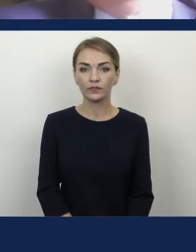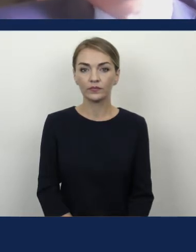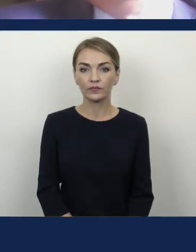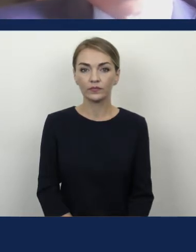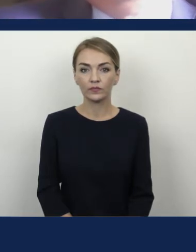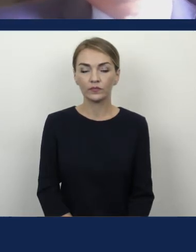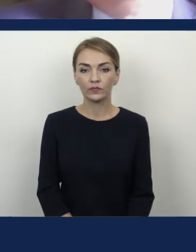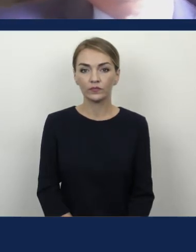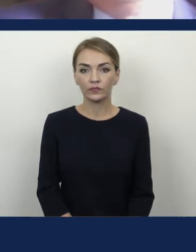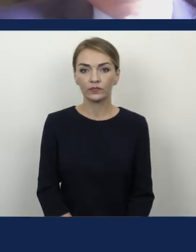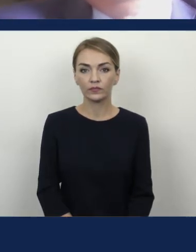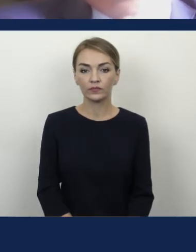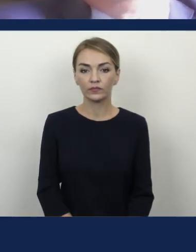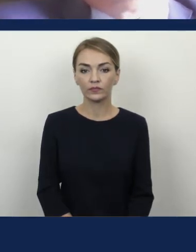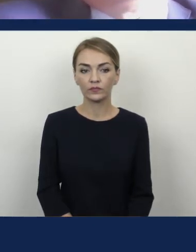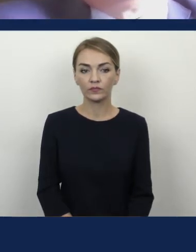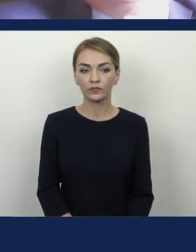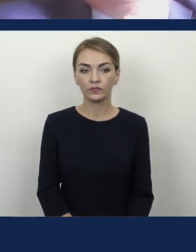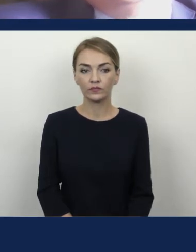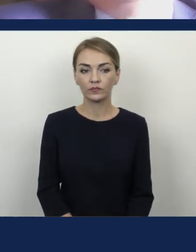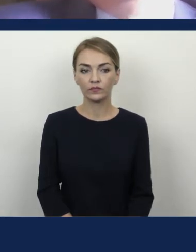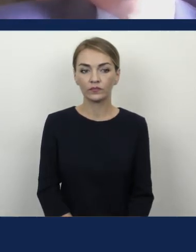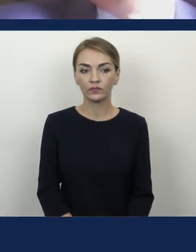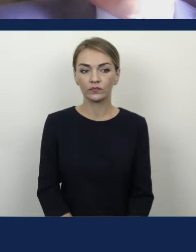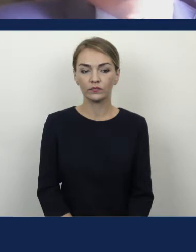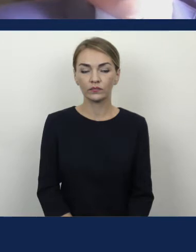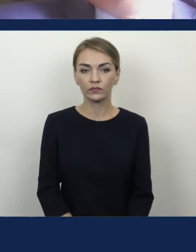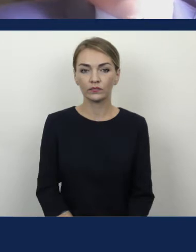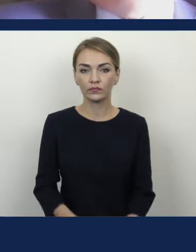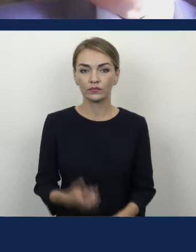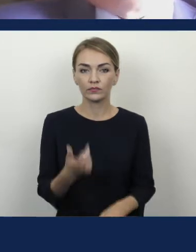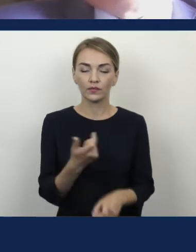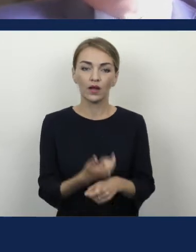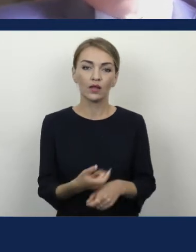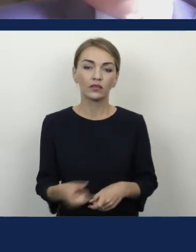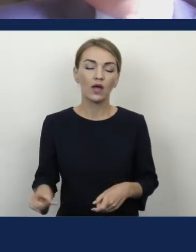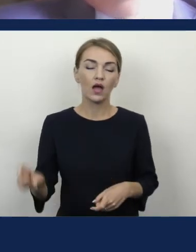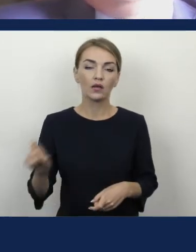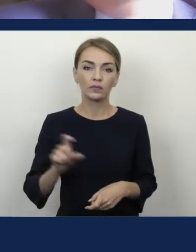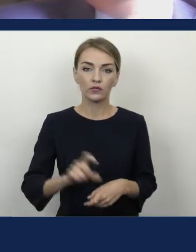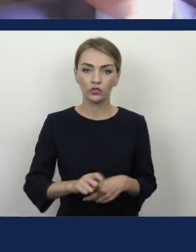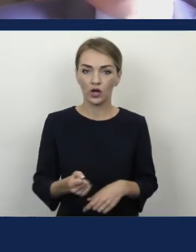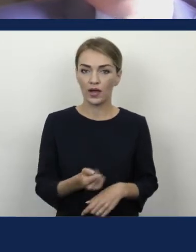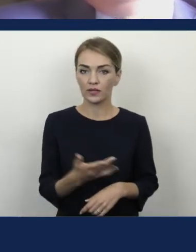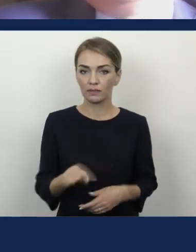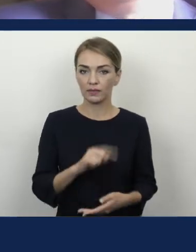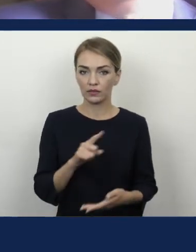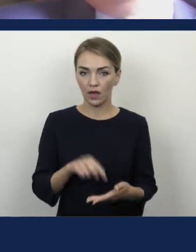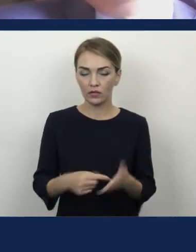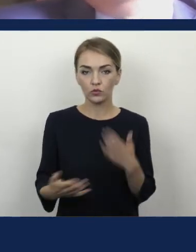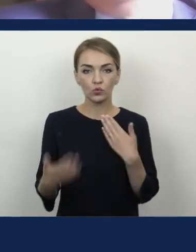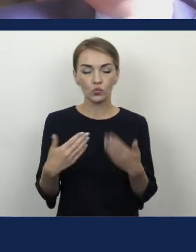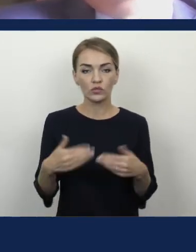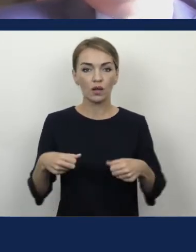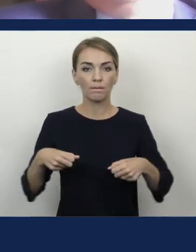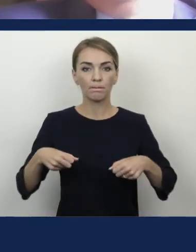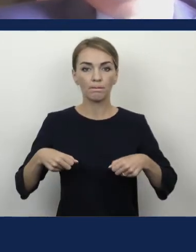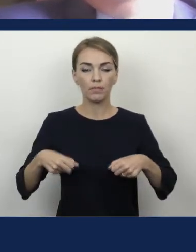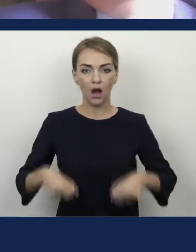of former public officials who were impeached for breaking the